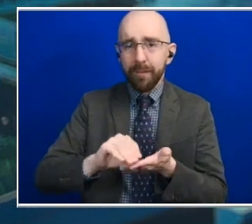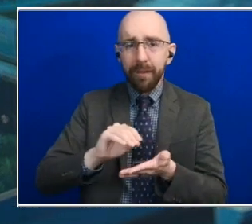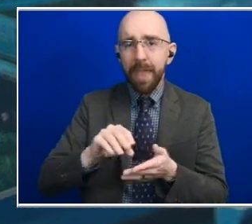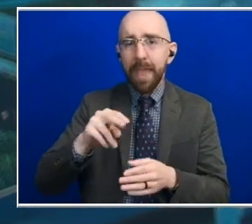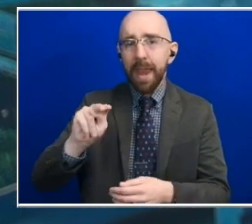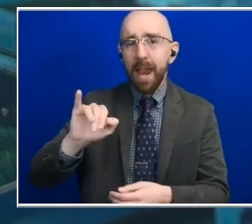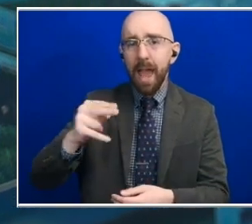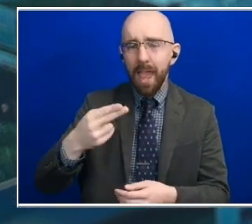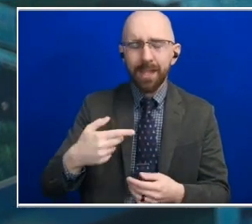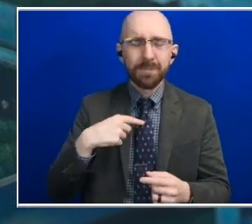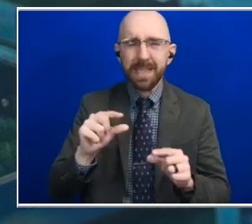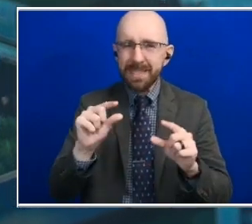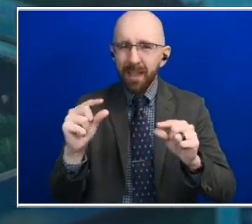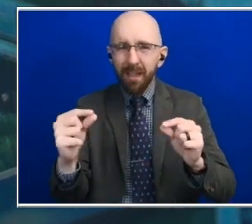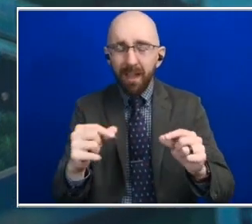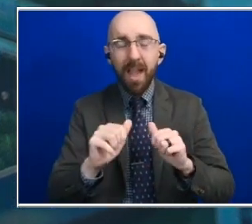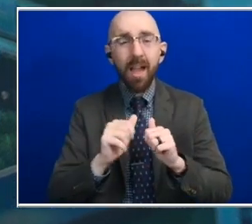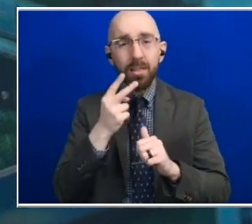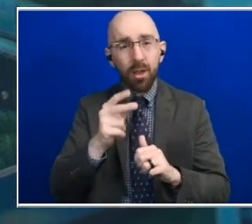how the United States